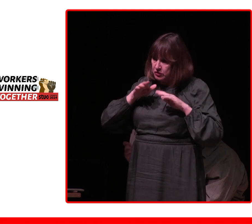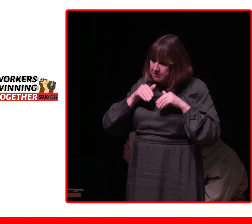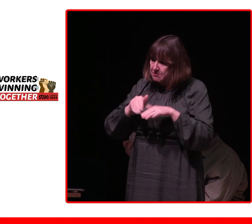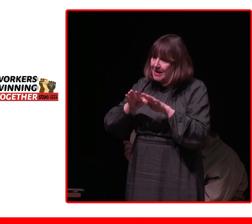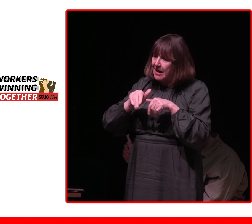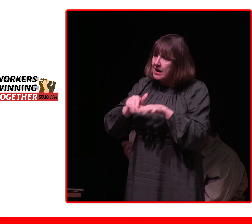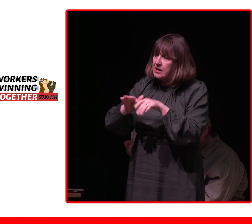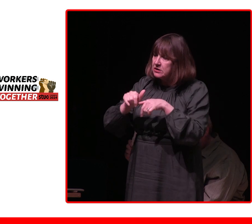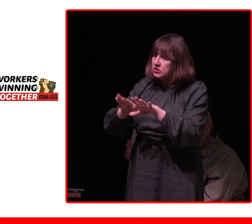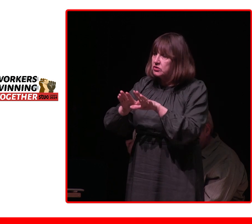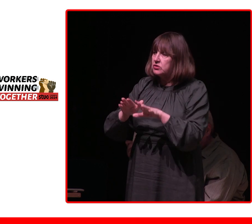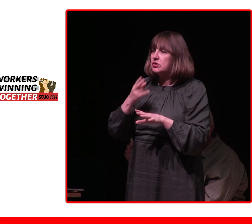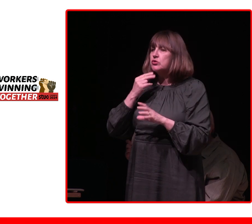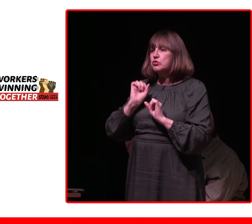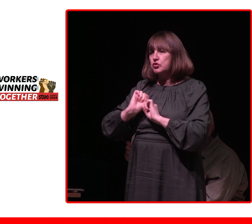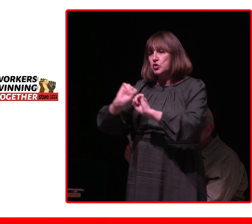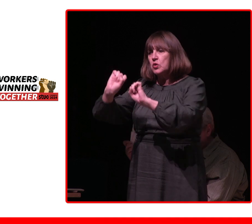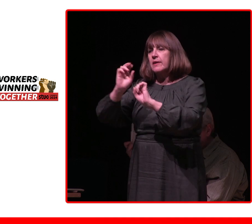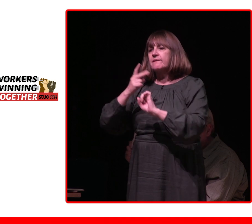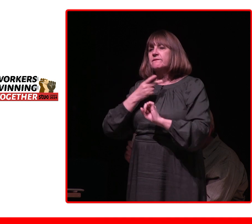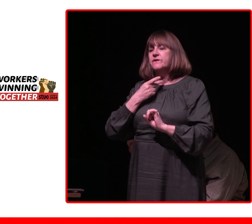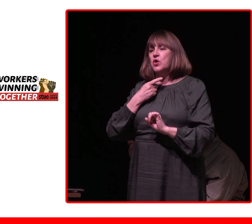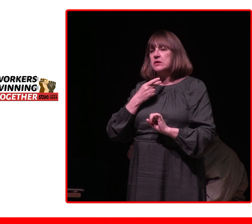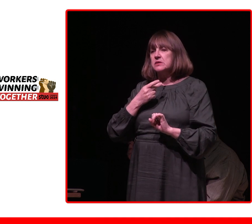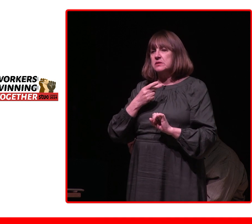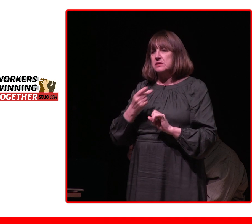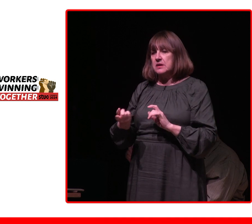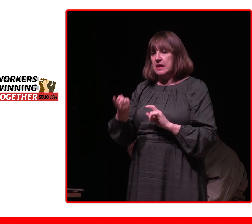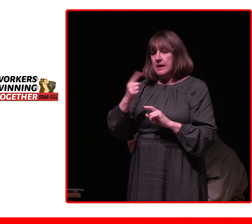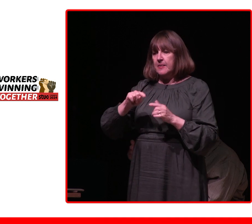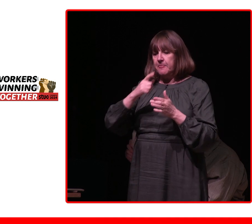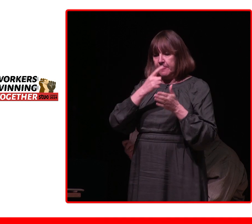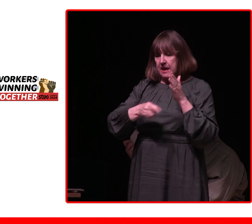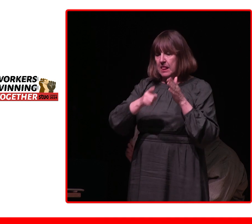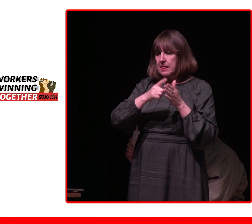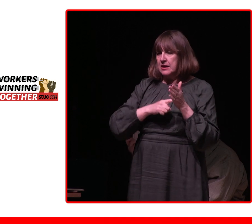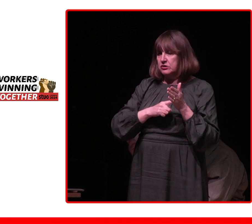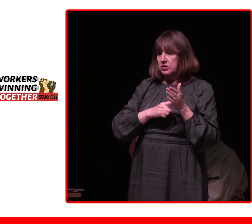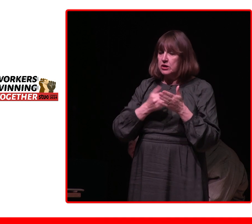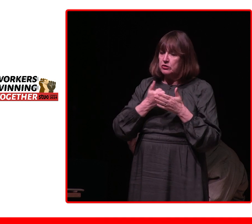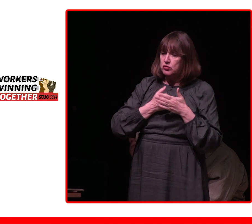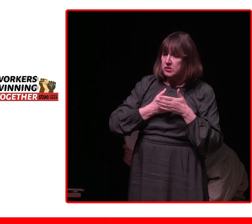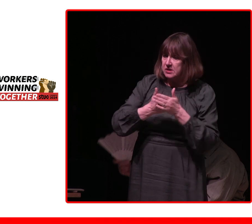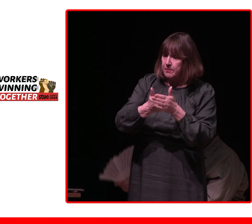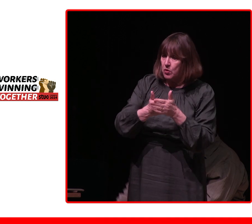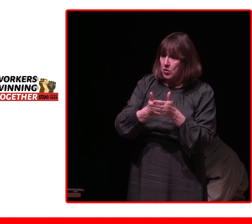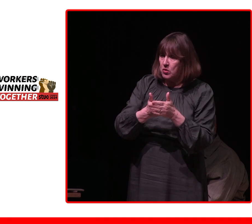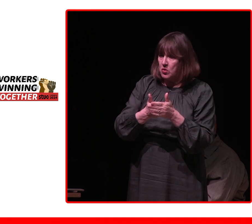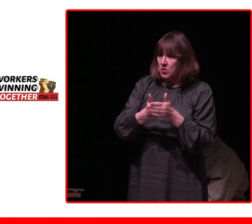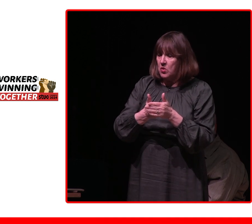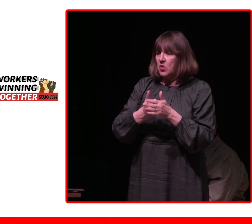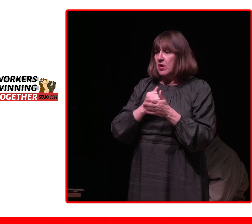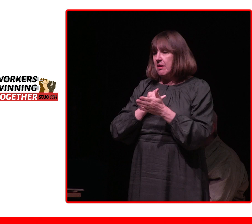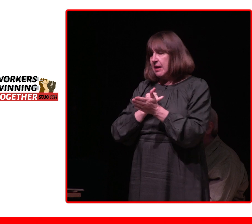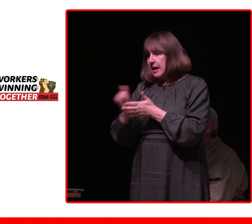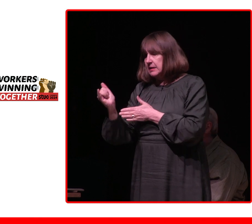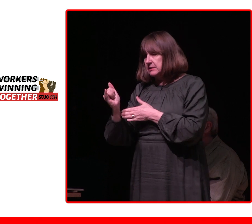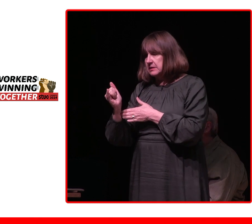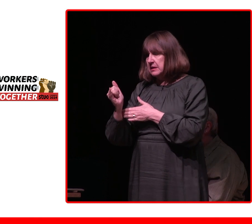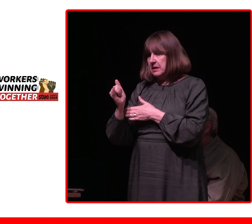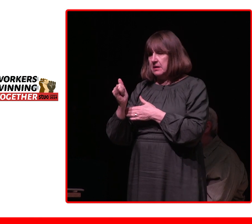and to use your voice in the upcoming general election to support anti-genocide